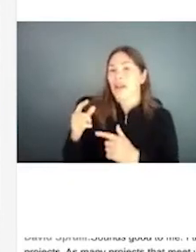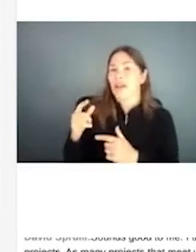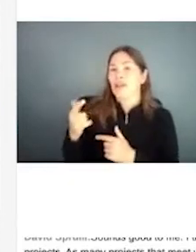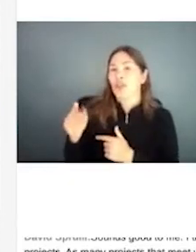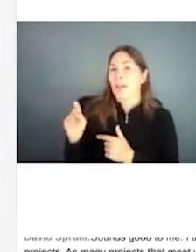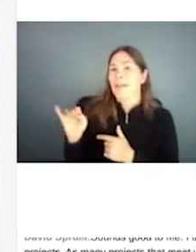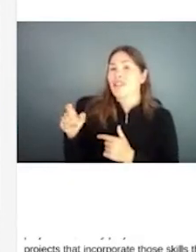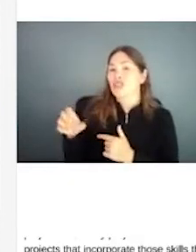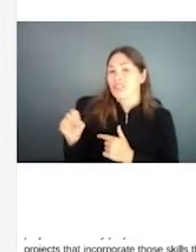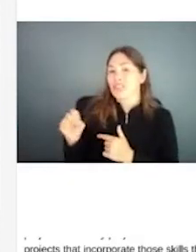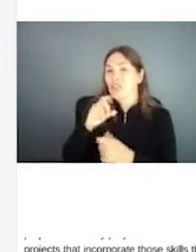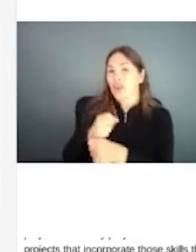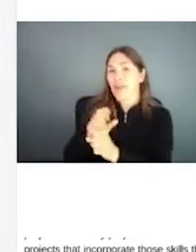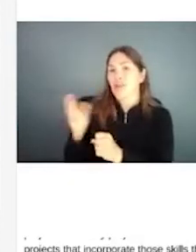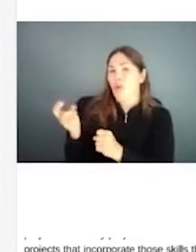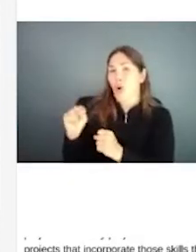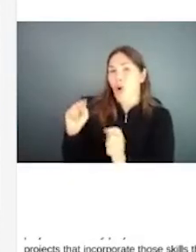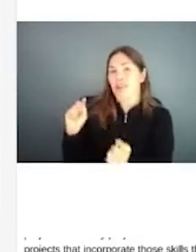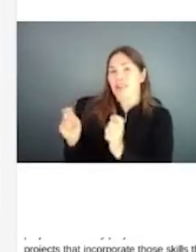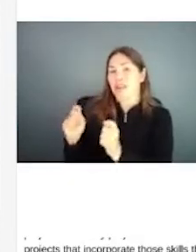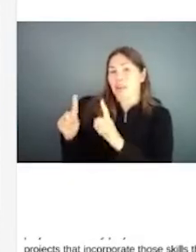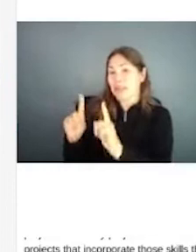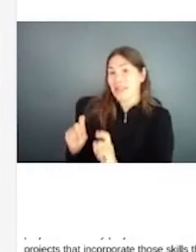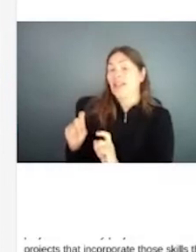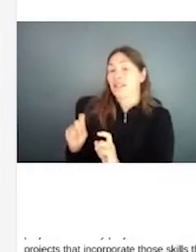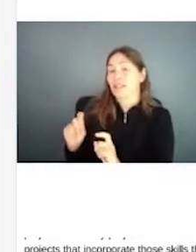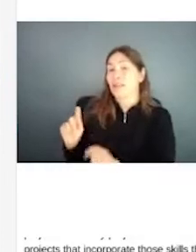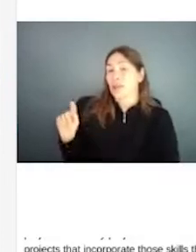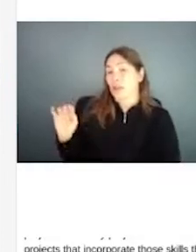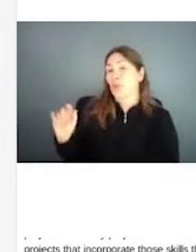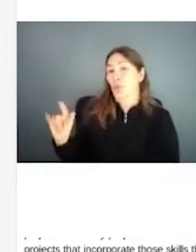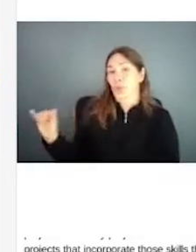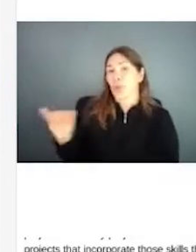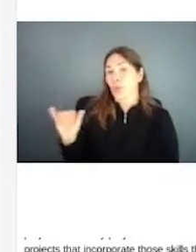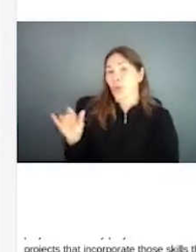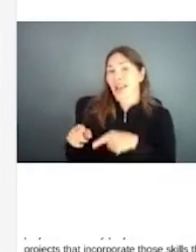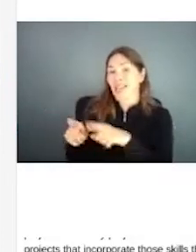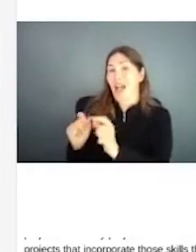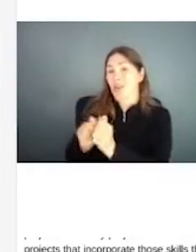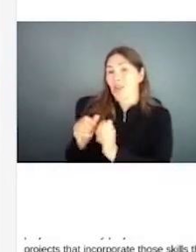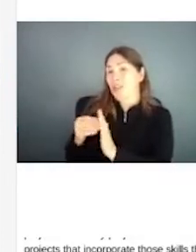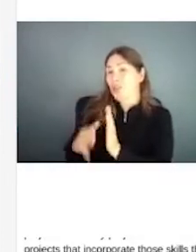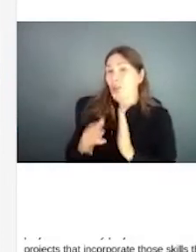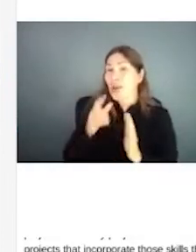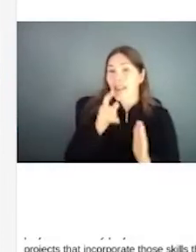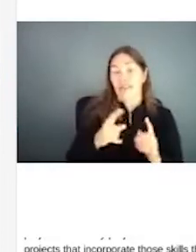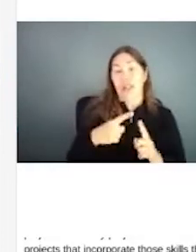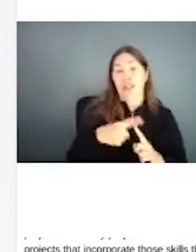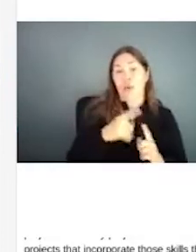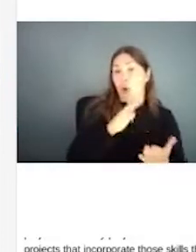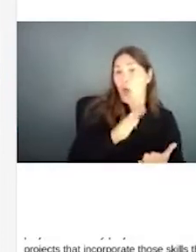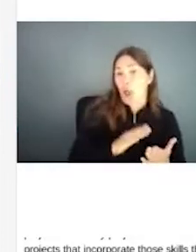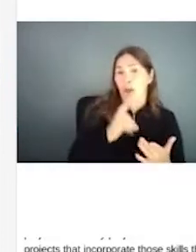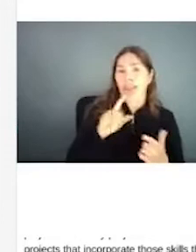create your own custom test geometrics to align to what the students scored the lowest in. They did their first exam